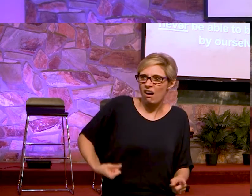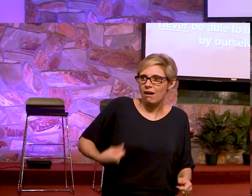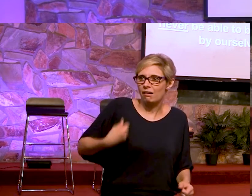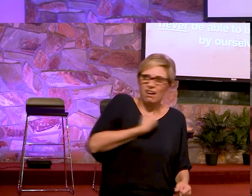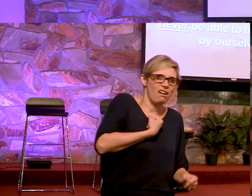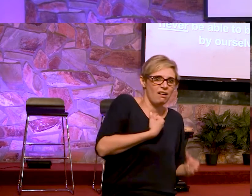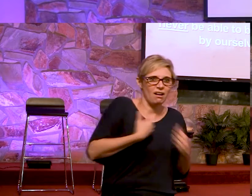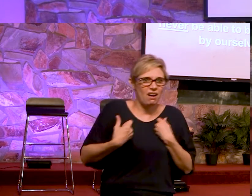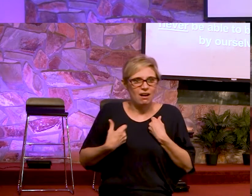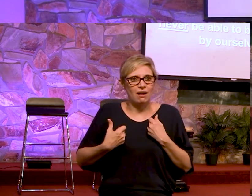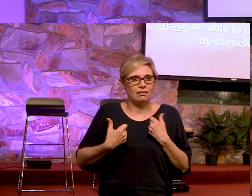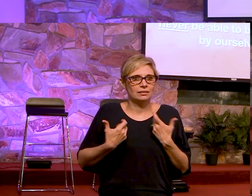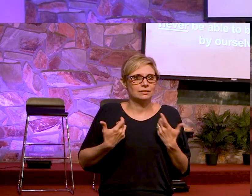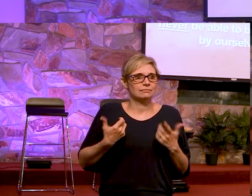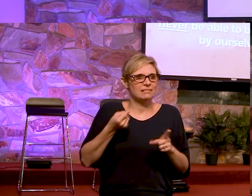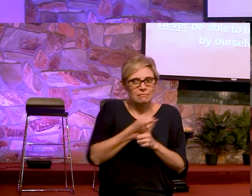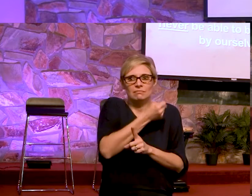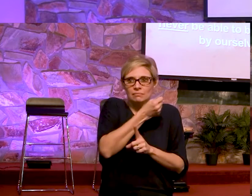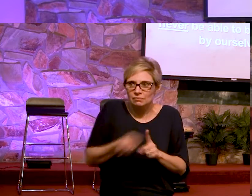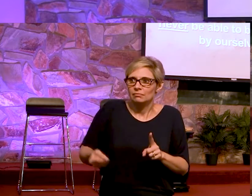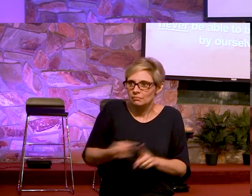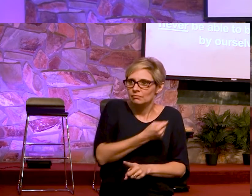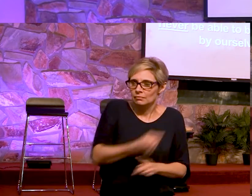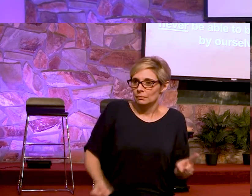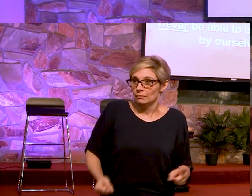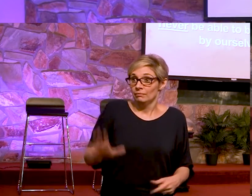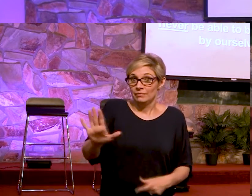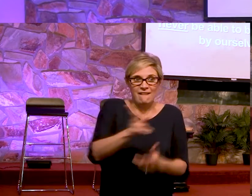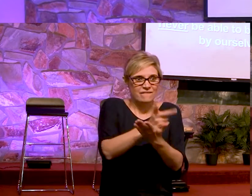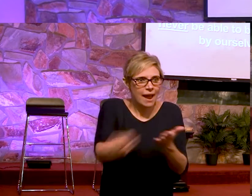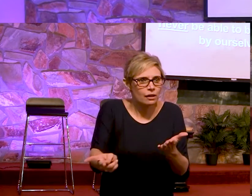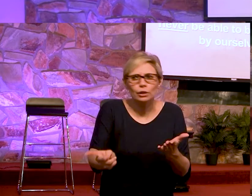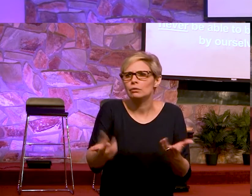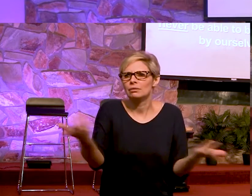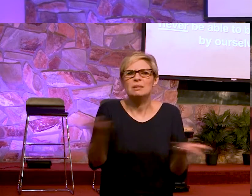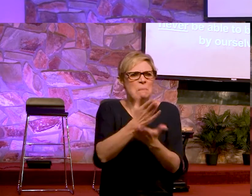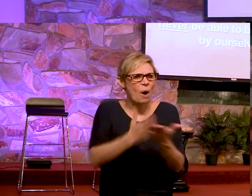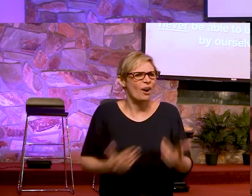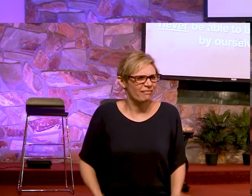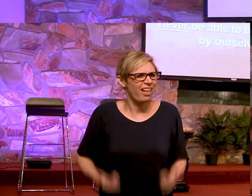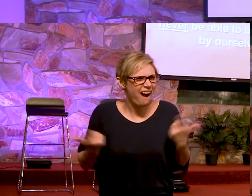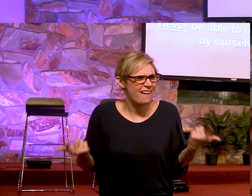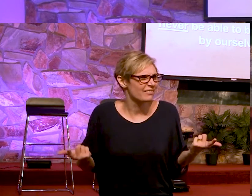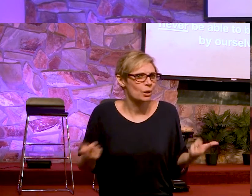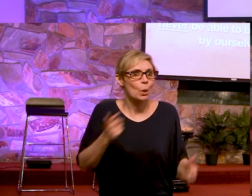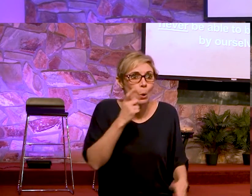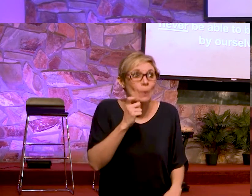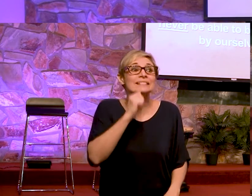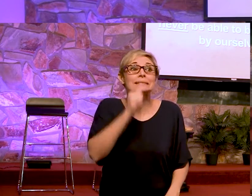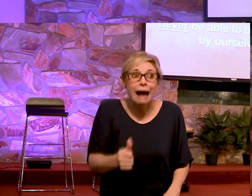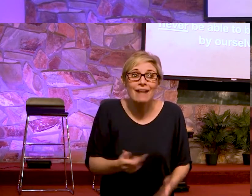And so we need to understand how failure is a part of life. Who here hasn't failed?